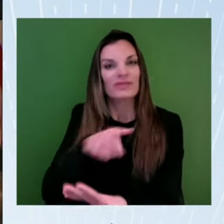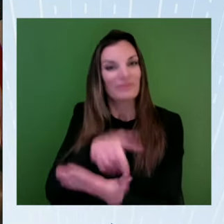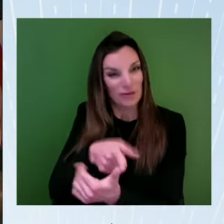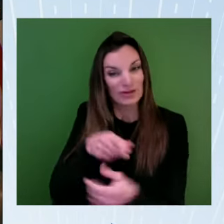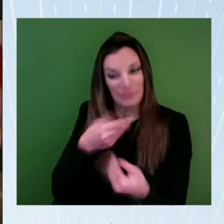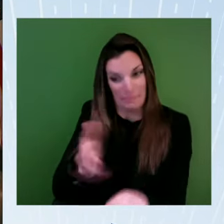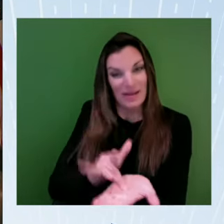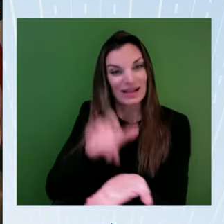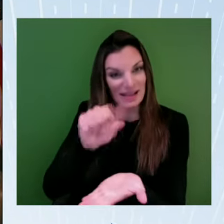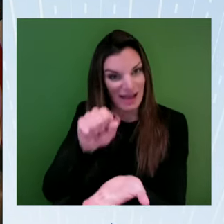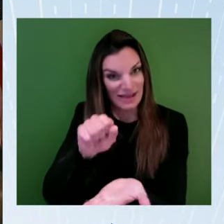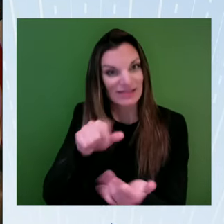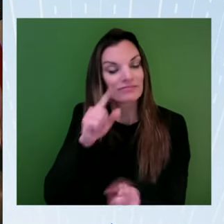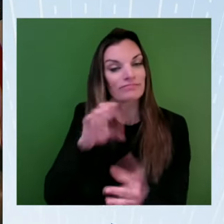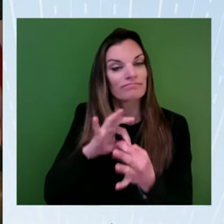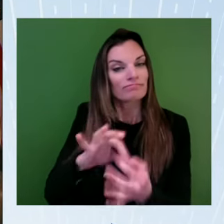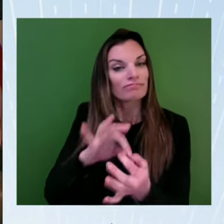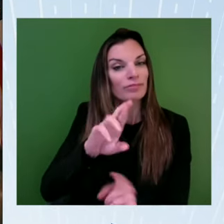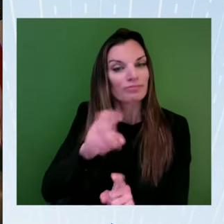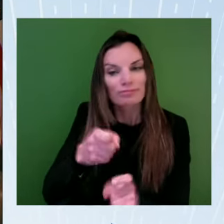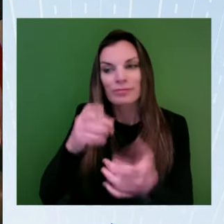a specialist almost 100 miles away.